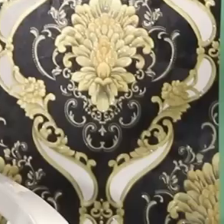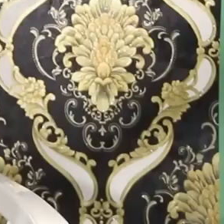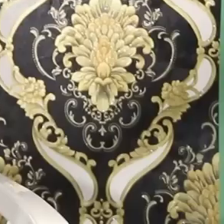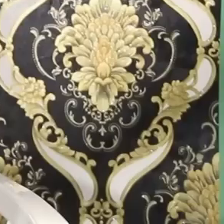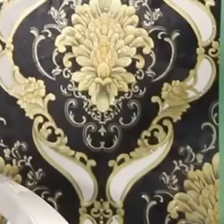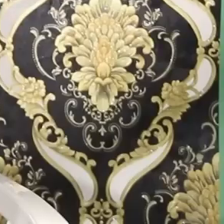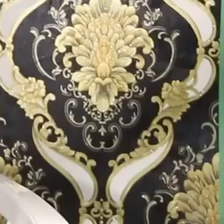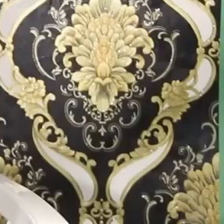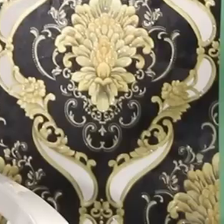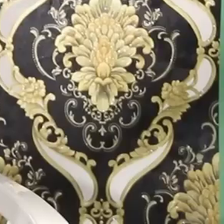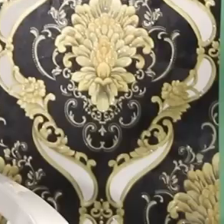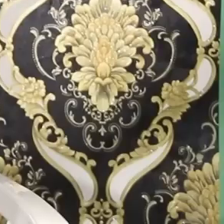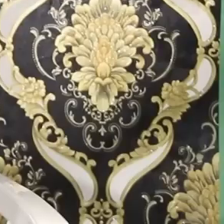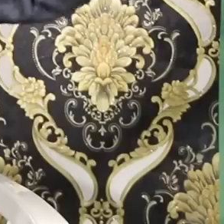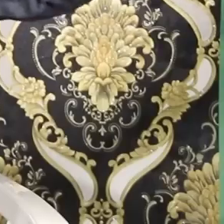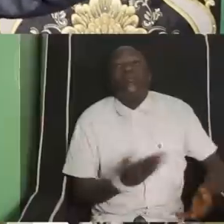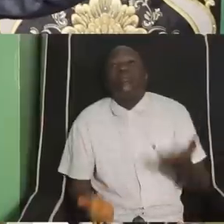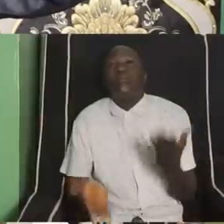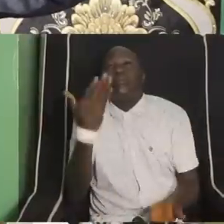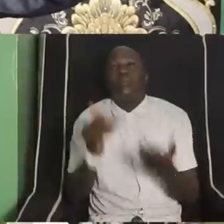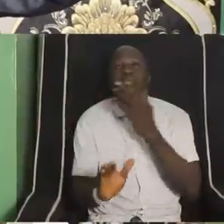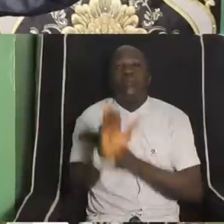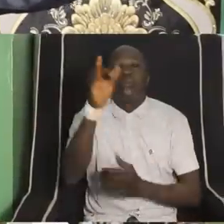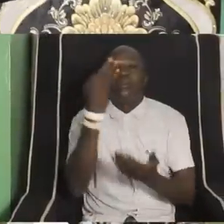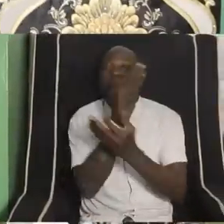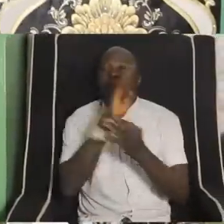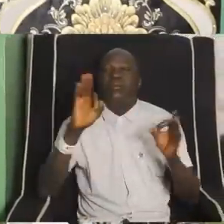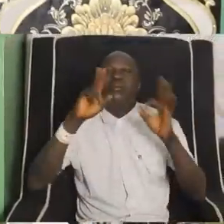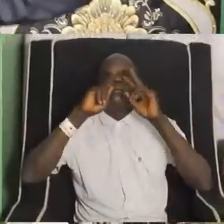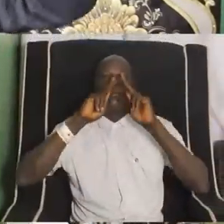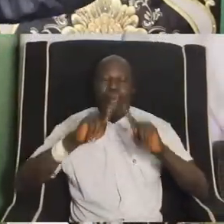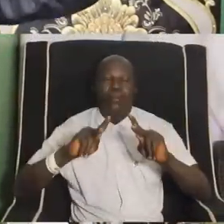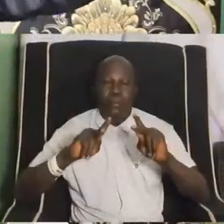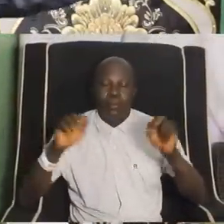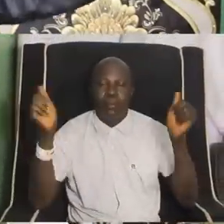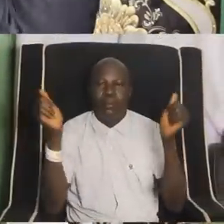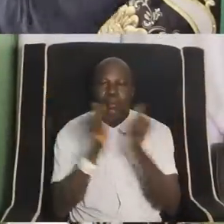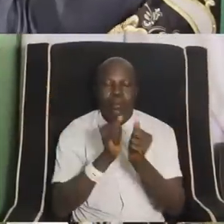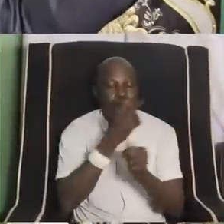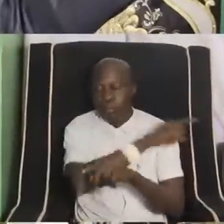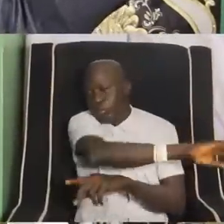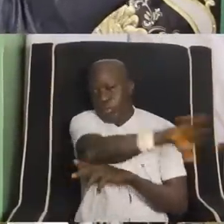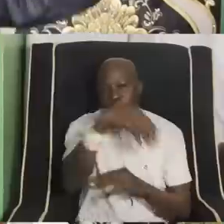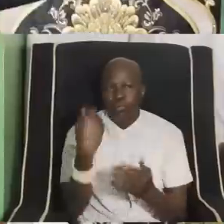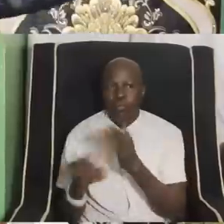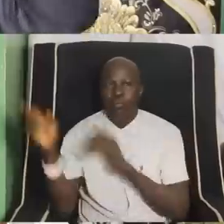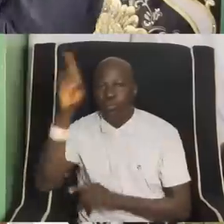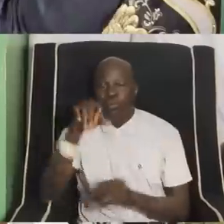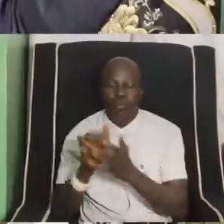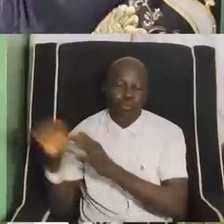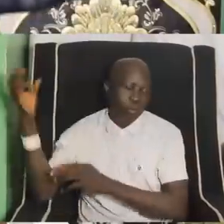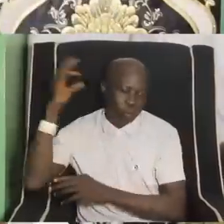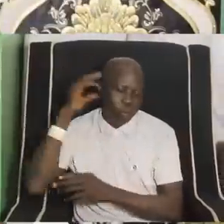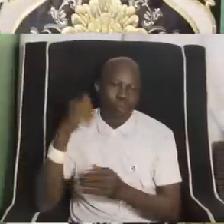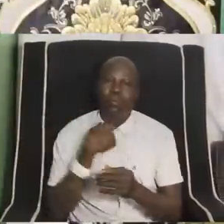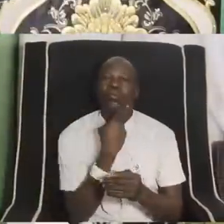ja ki olorun alaafia may God of peace go wa pelu gbogbo eniyan be with everyone gbogbo ohun me